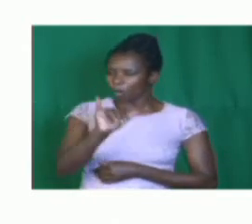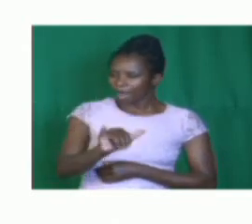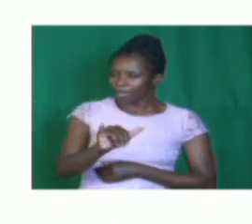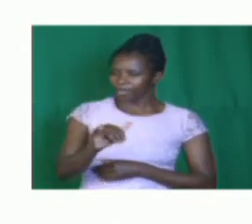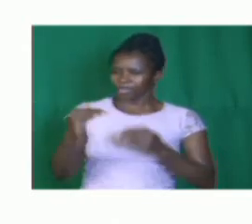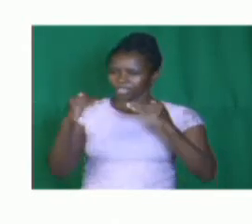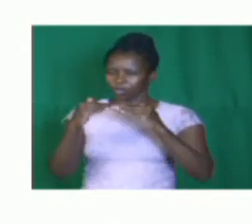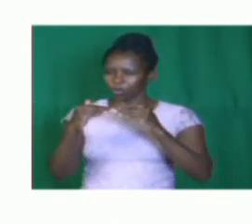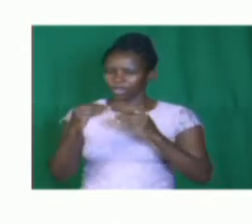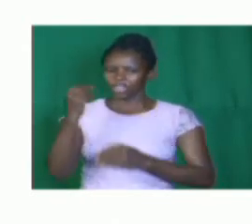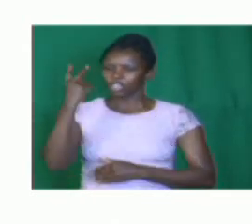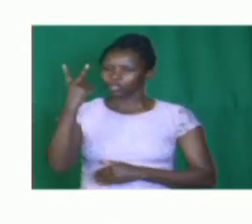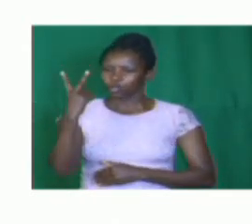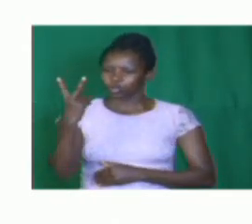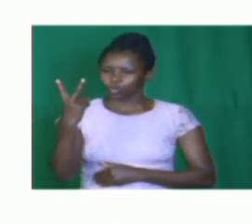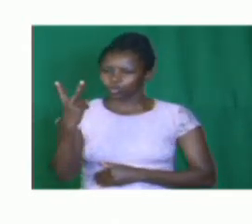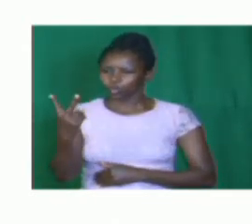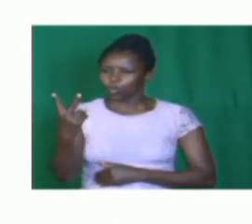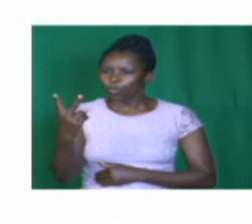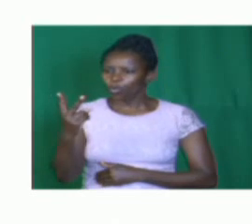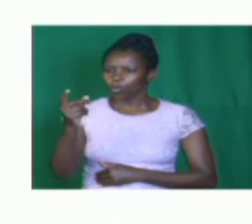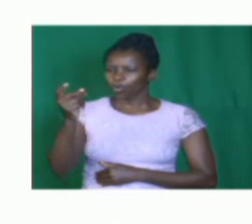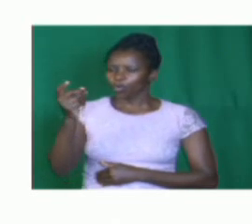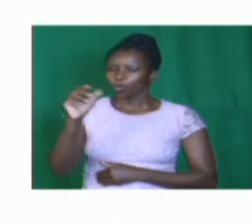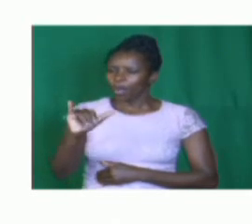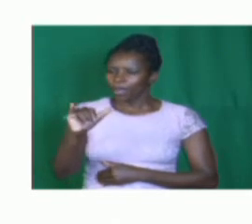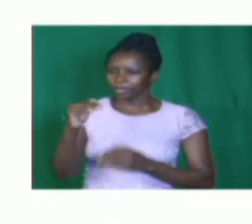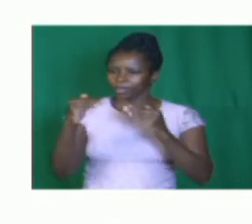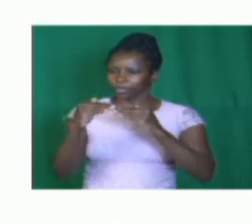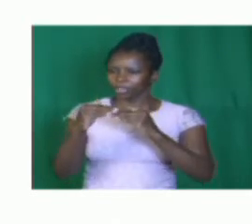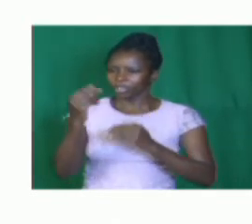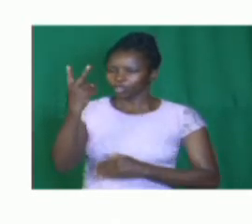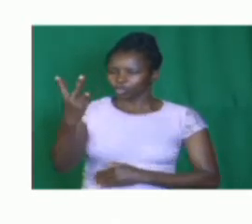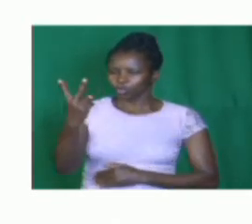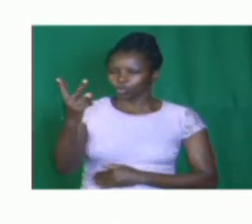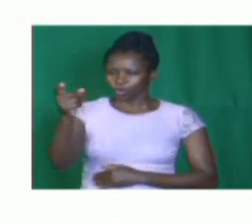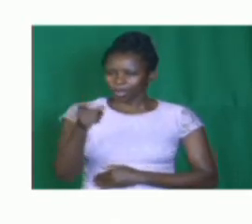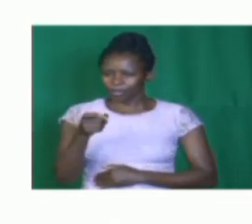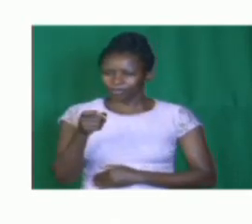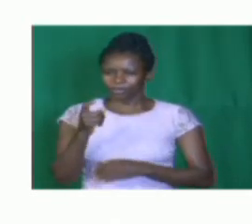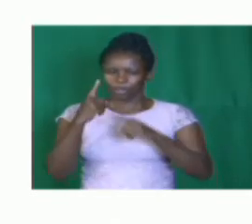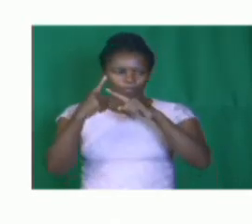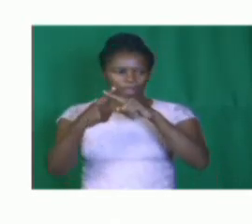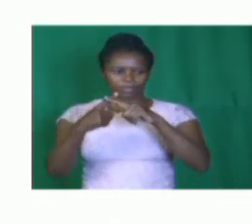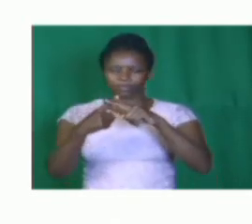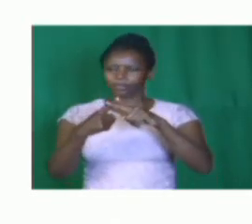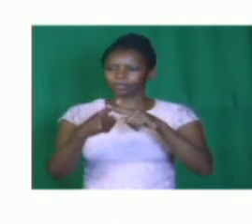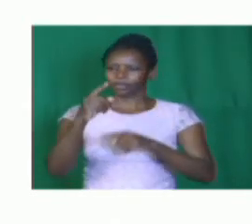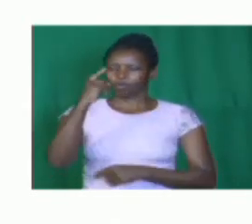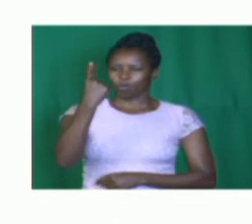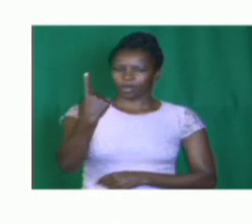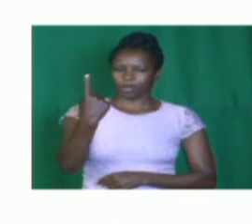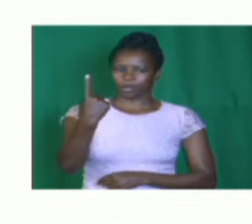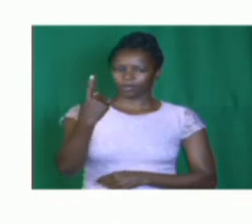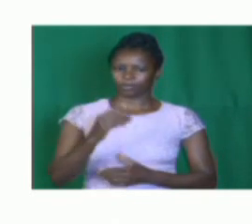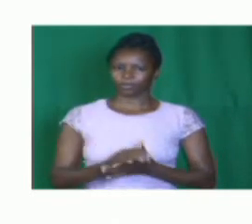y is equal to mx plus c, is going to be y is equal to 2x plus 1, which